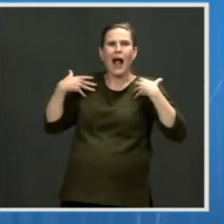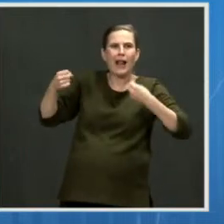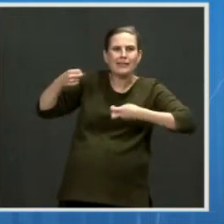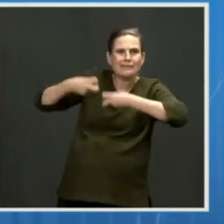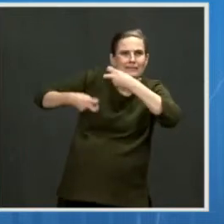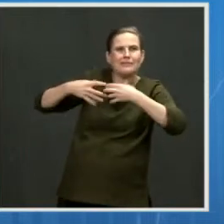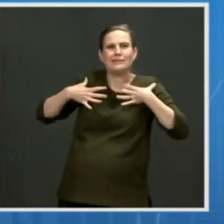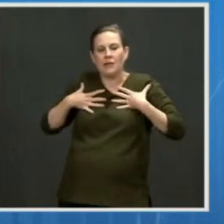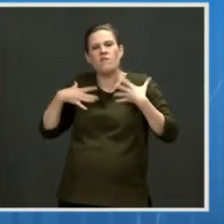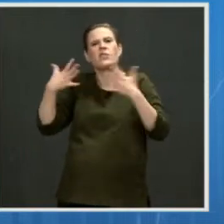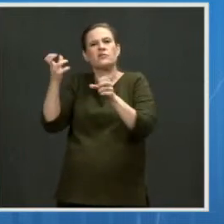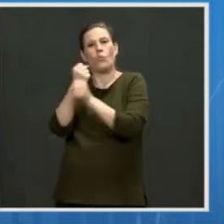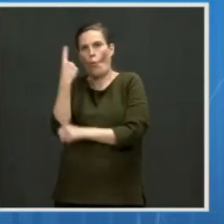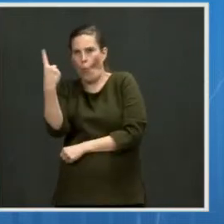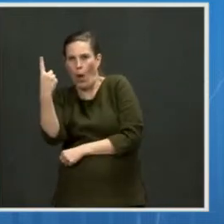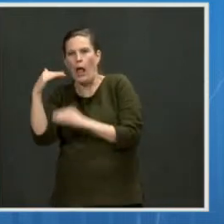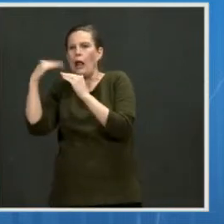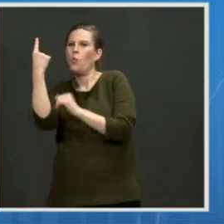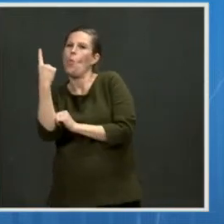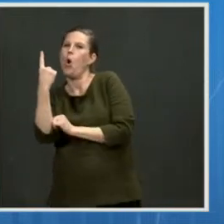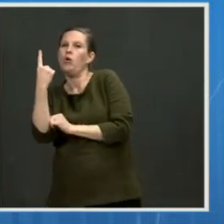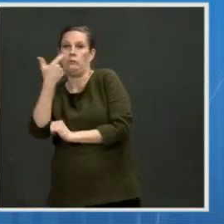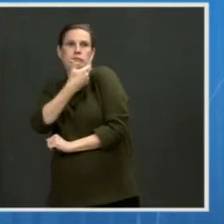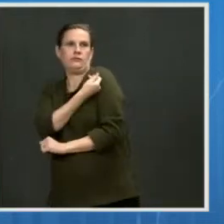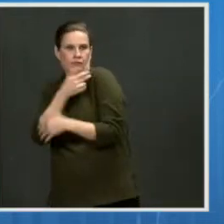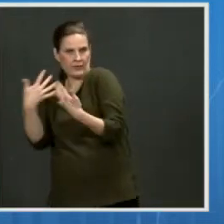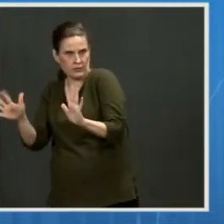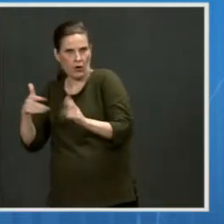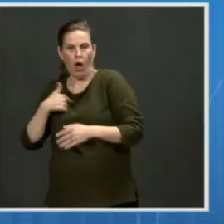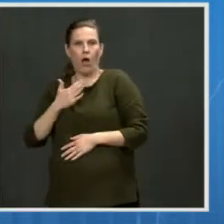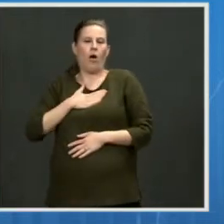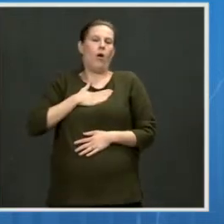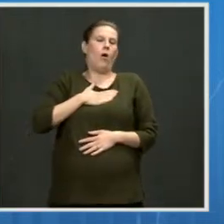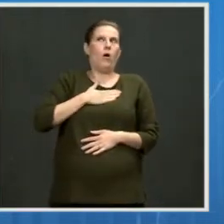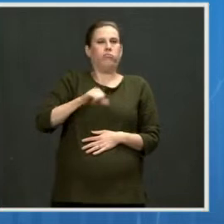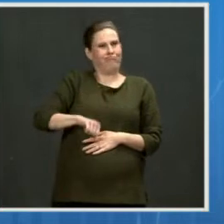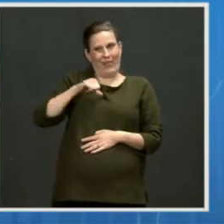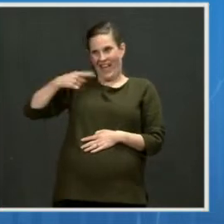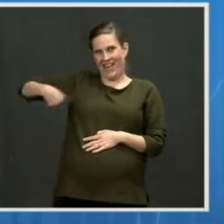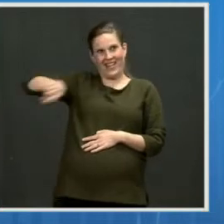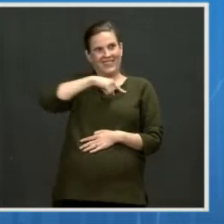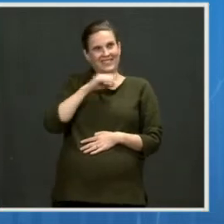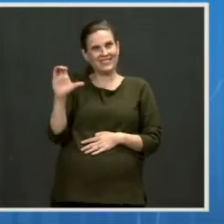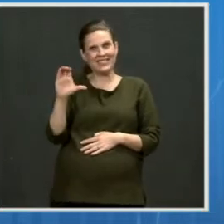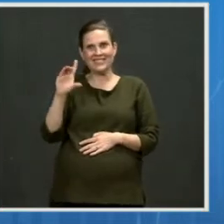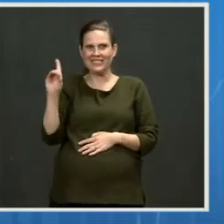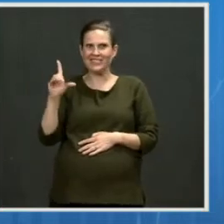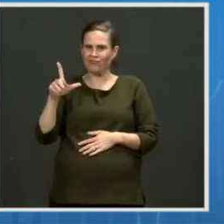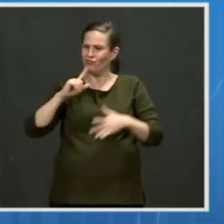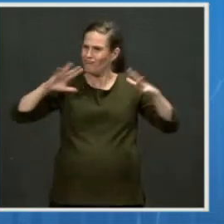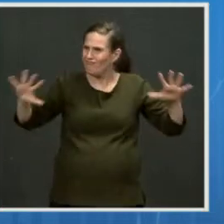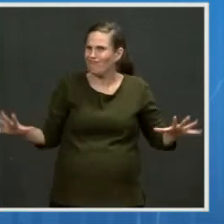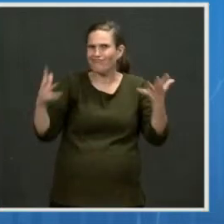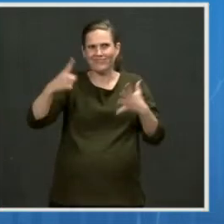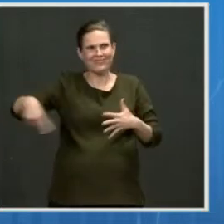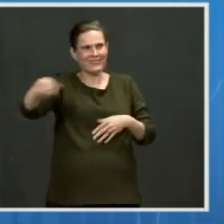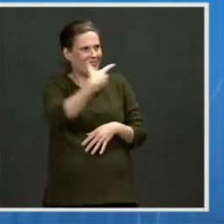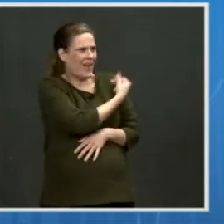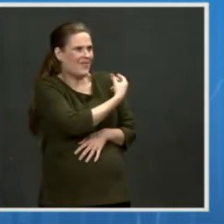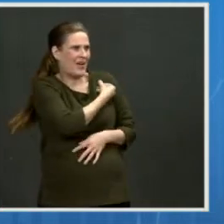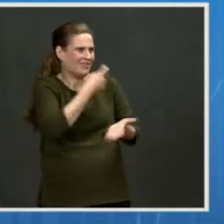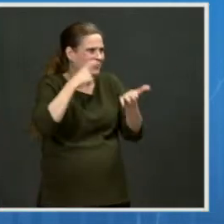dose. I'm proud that CDC stands with others leading the way to scale up our national vaccine effort as quickly